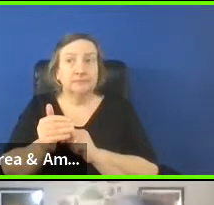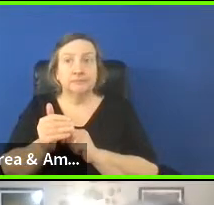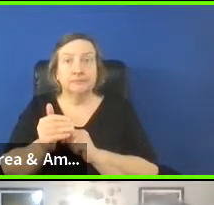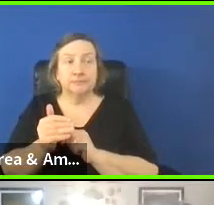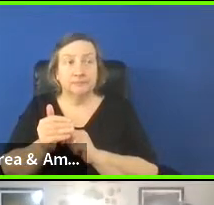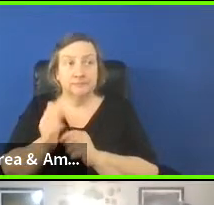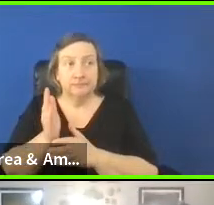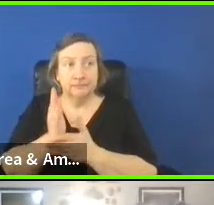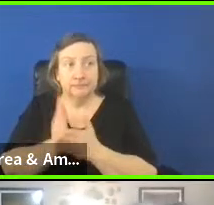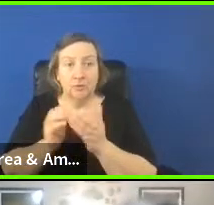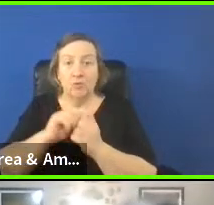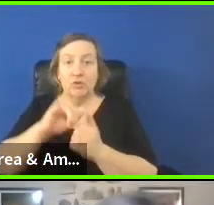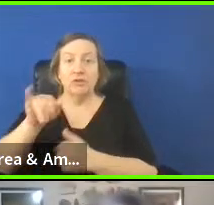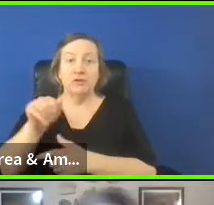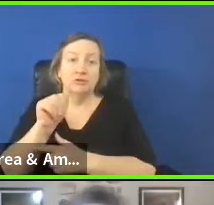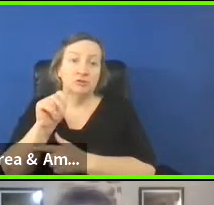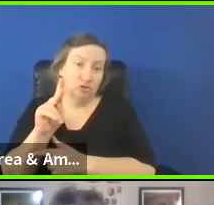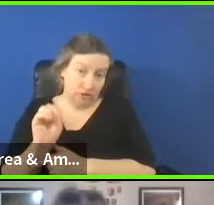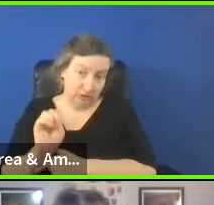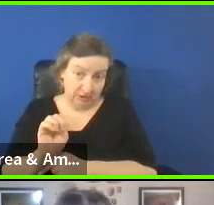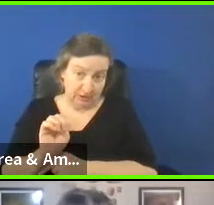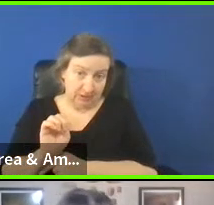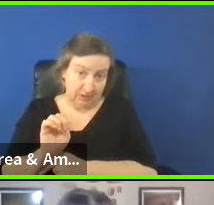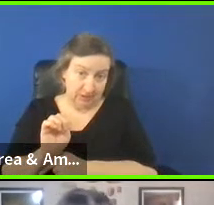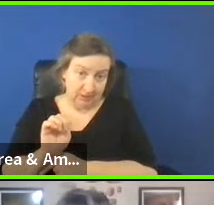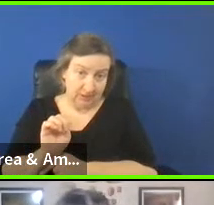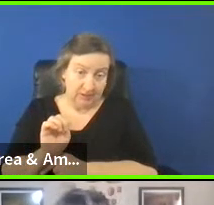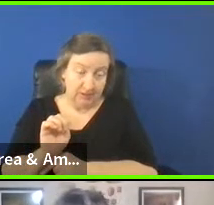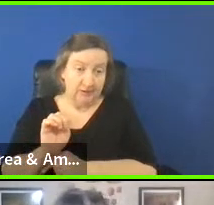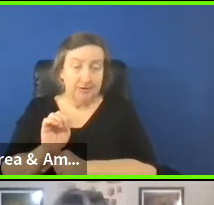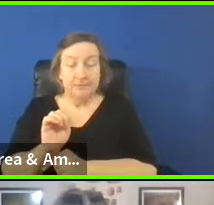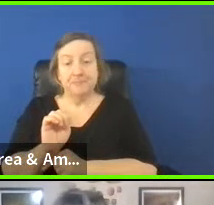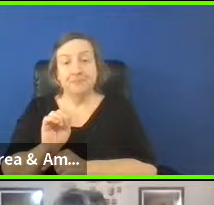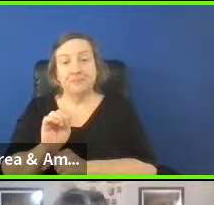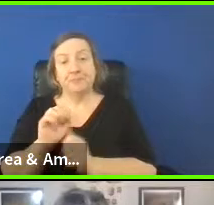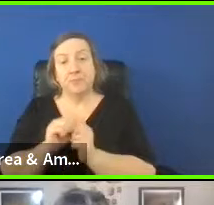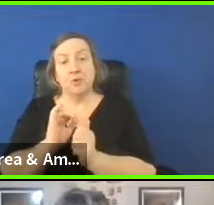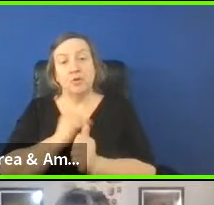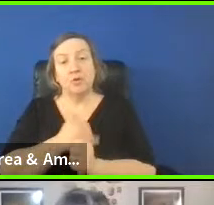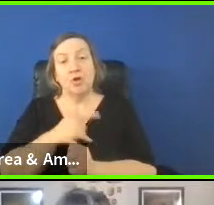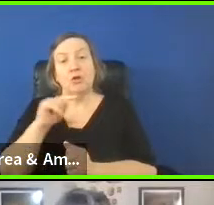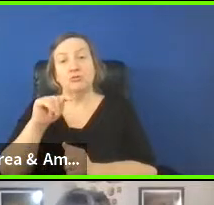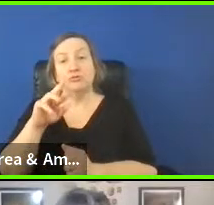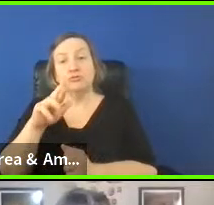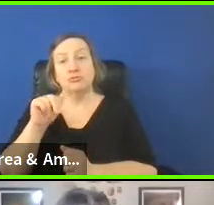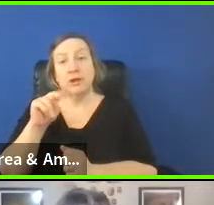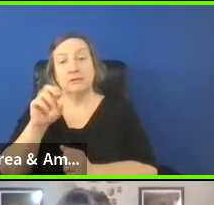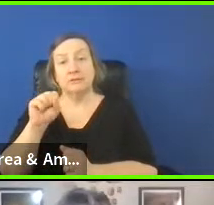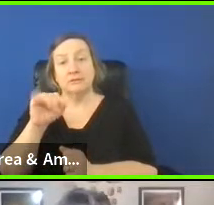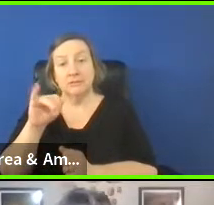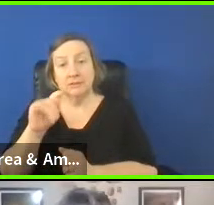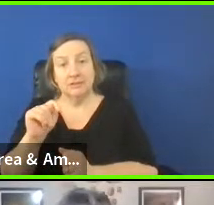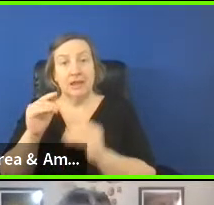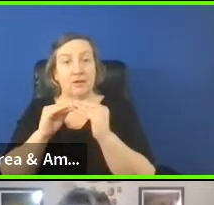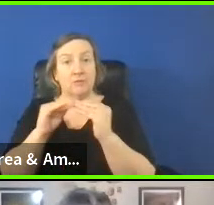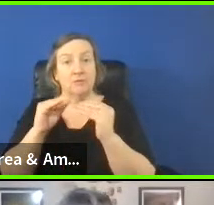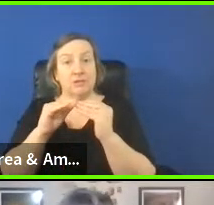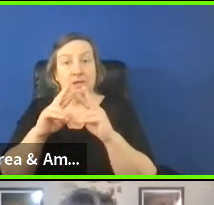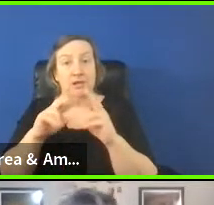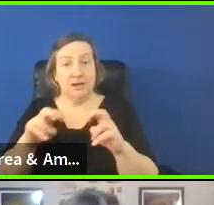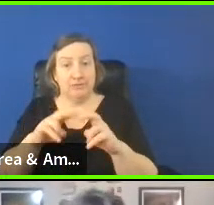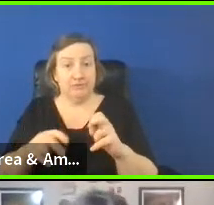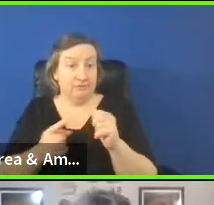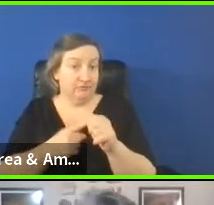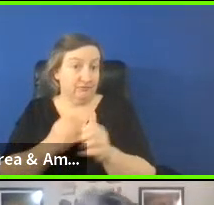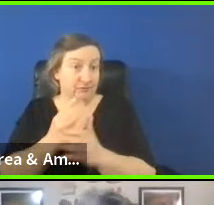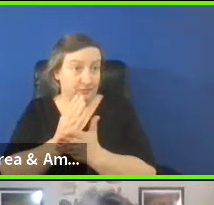piece with Jake with our transit equity analysis, the first part.